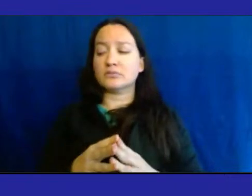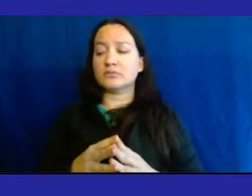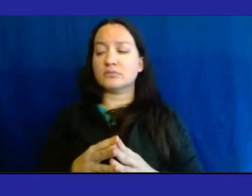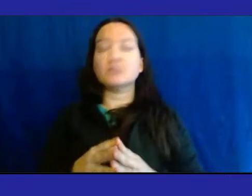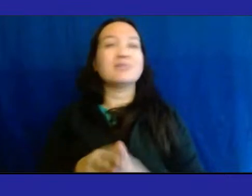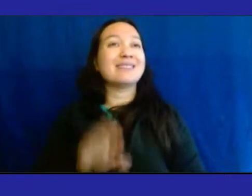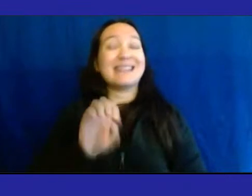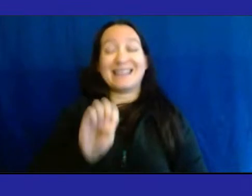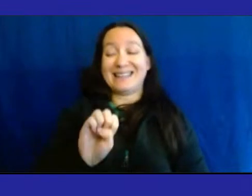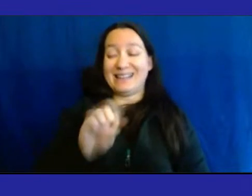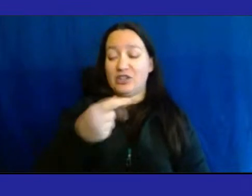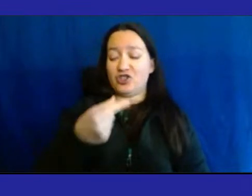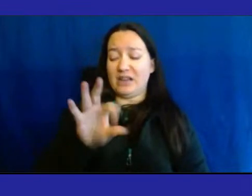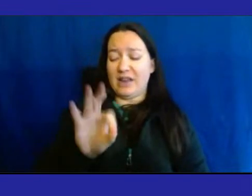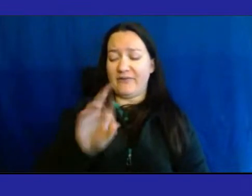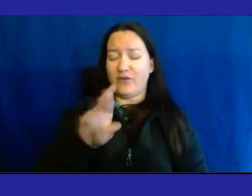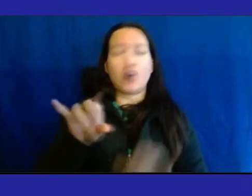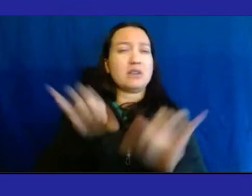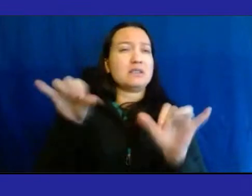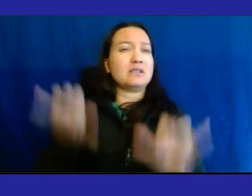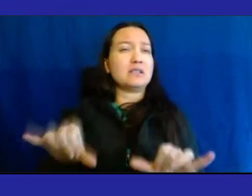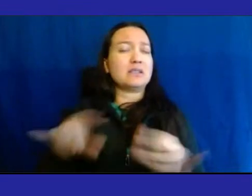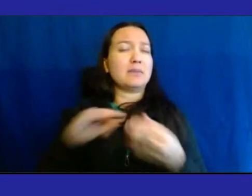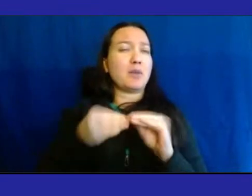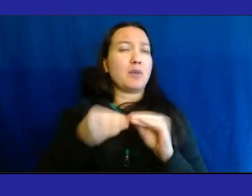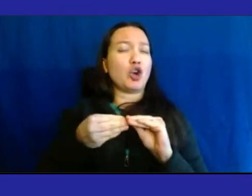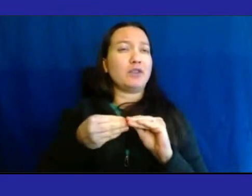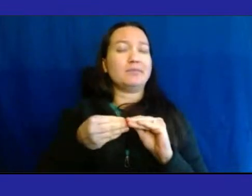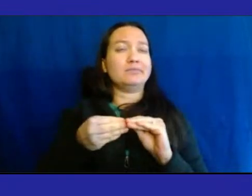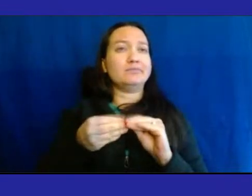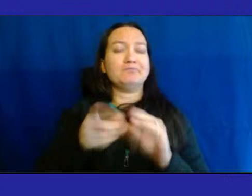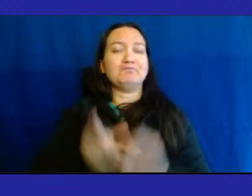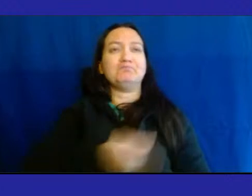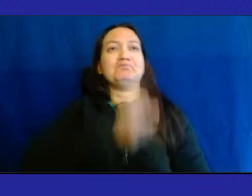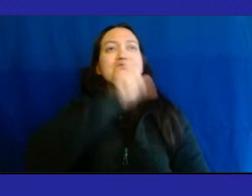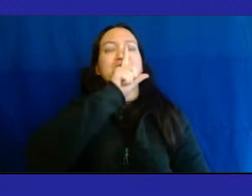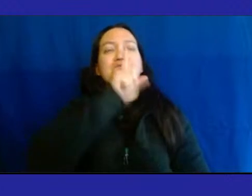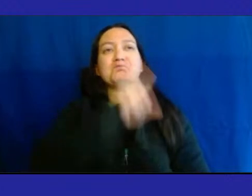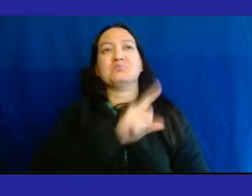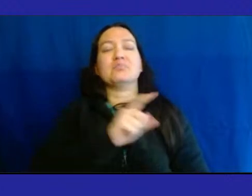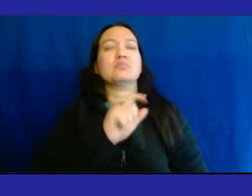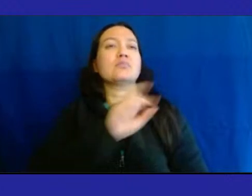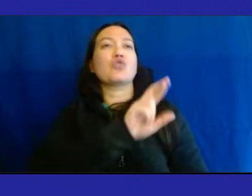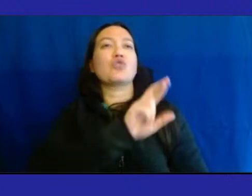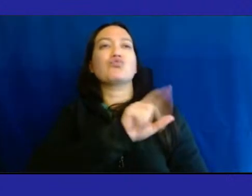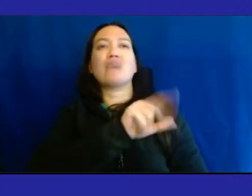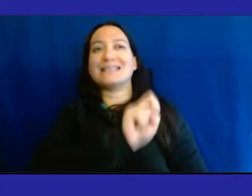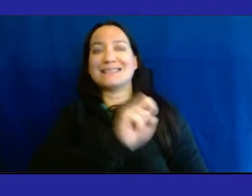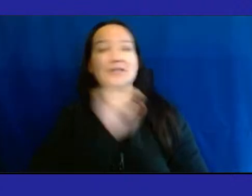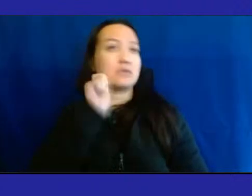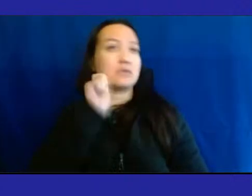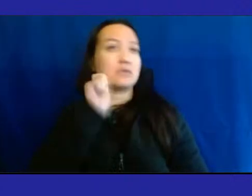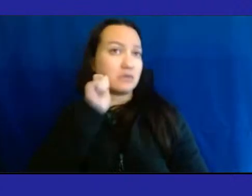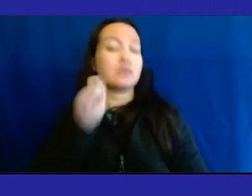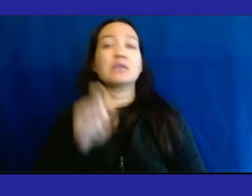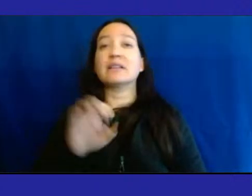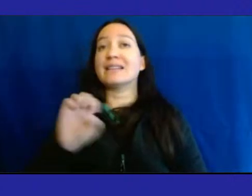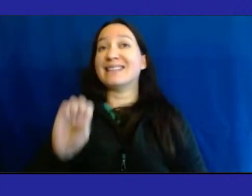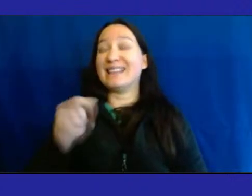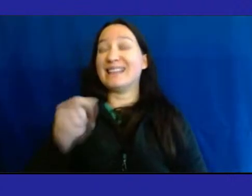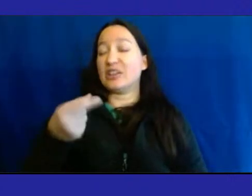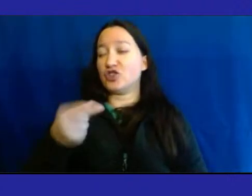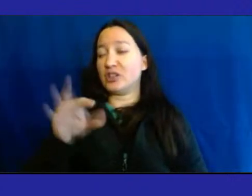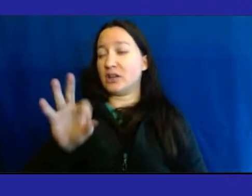EGFR algorithm to no longer include a race adjustment, EGFR, the change